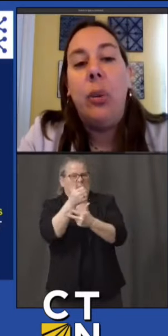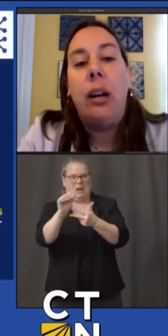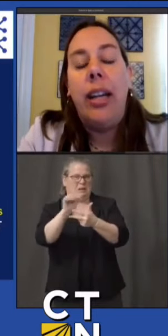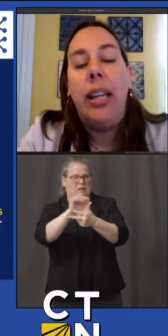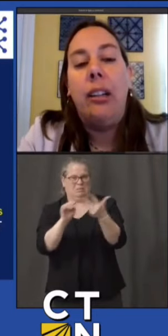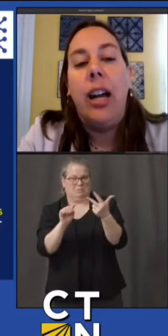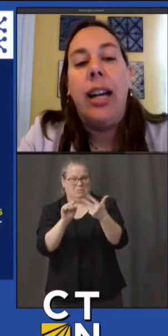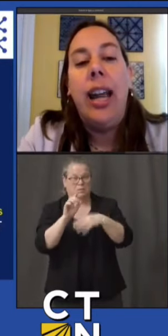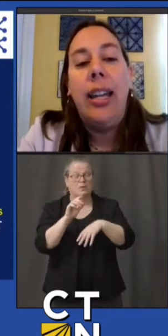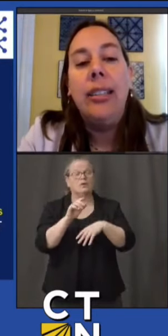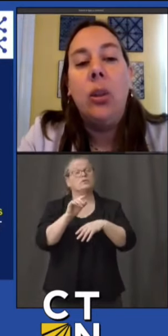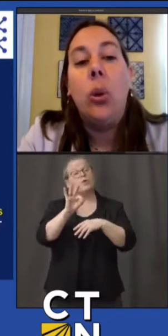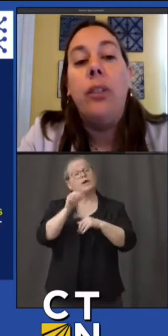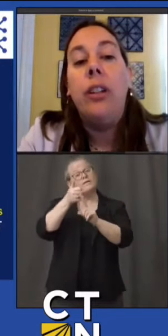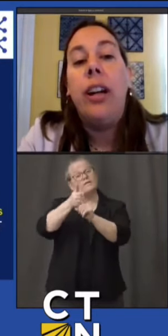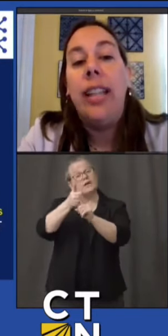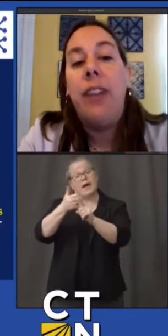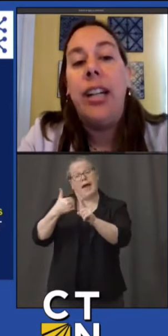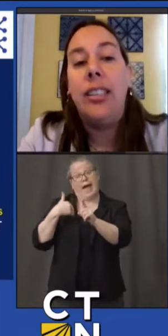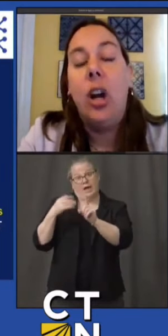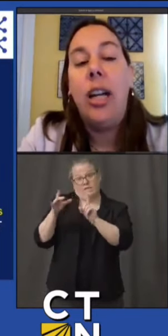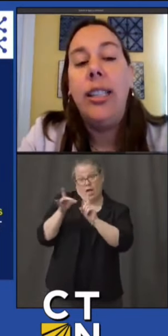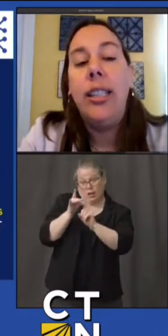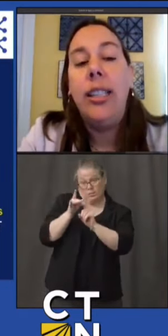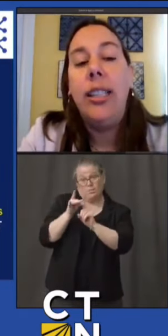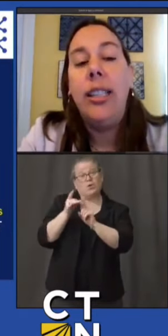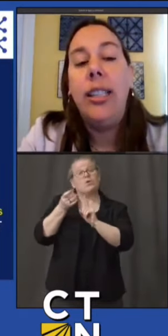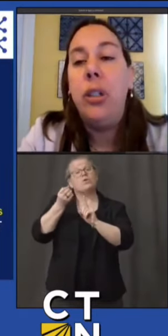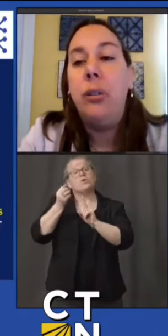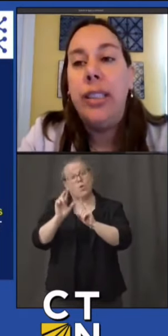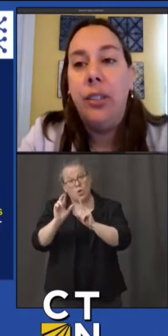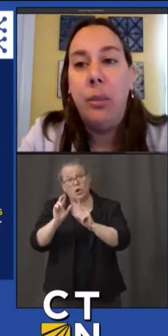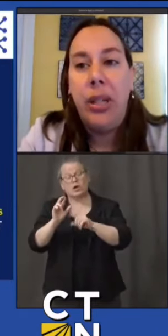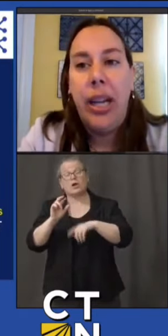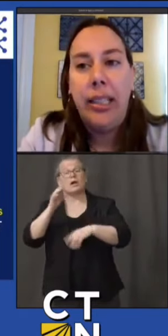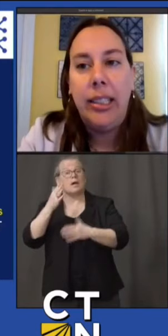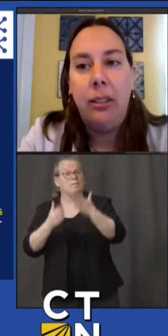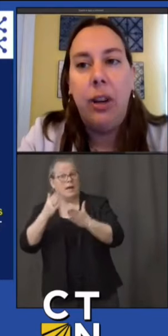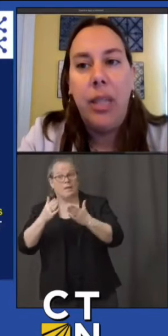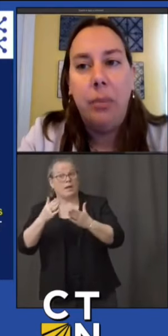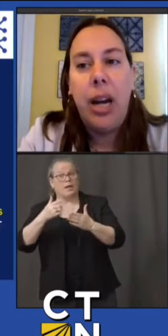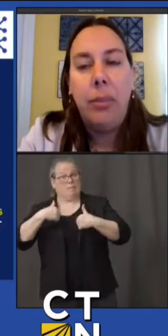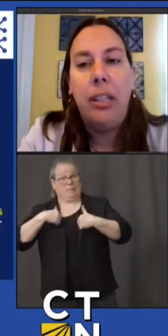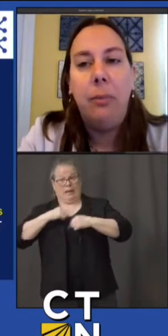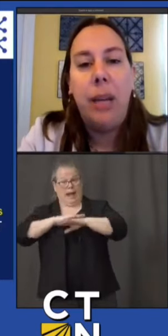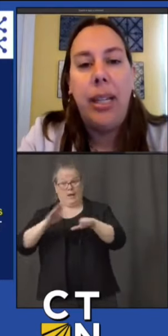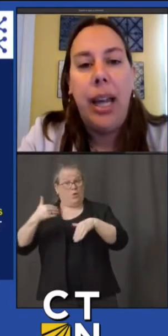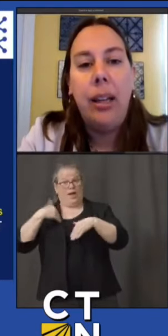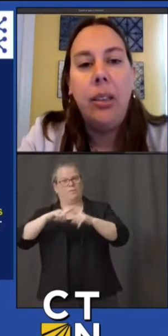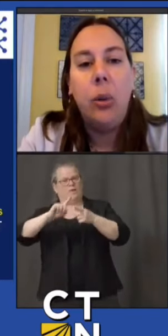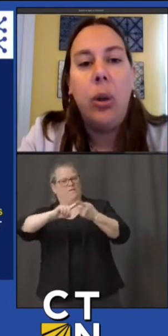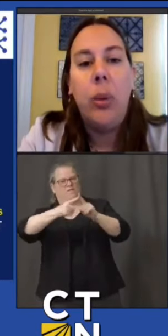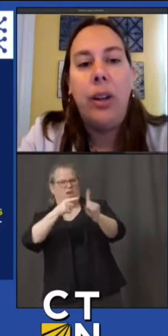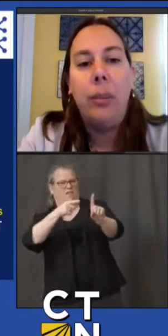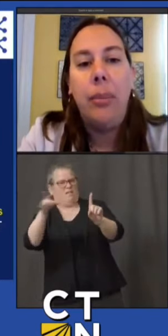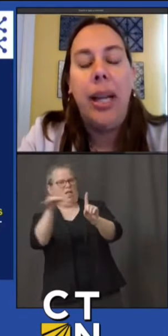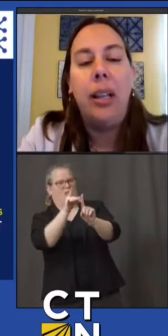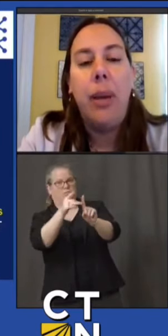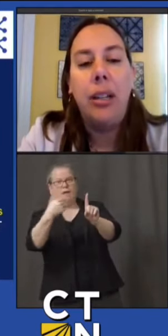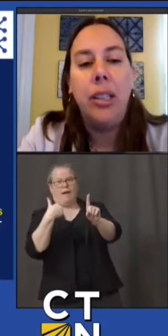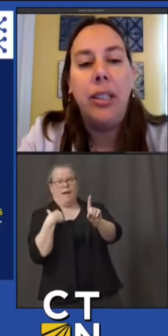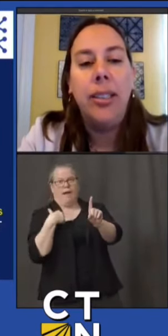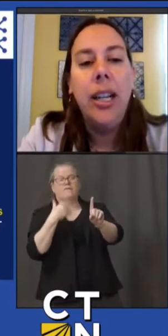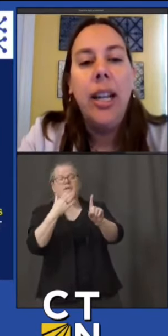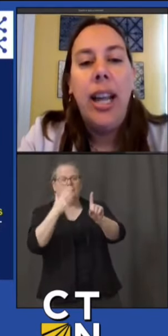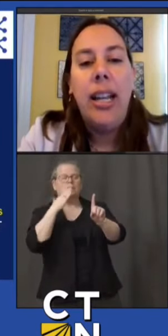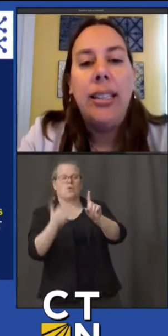you are either a case or if you're identified as a contact, if you do receive communication from the Department of Public Health or one of our public health